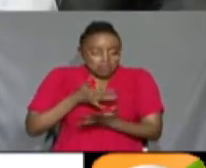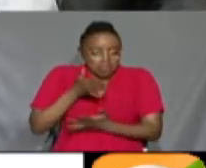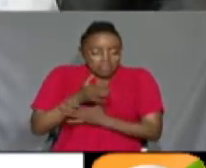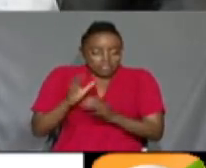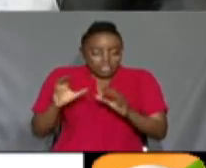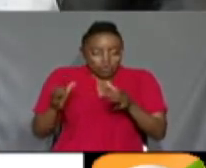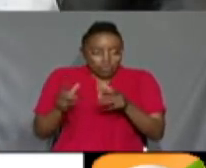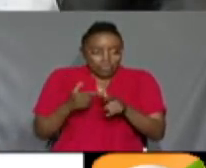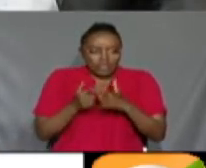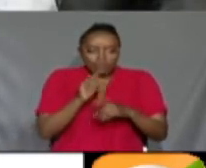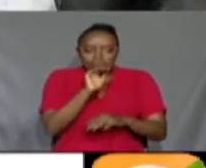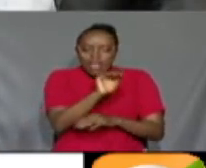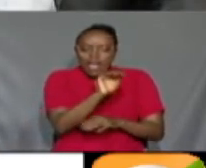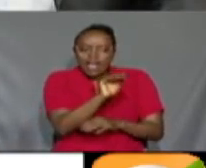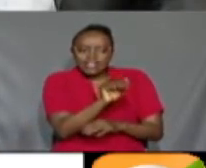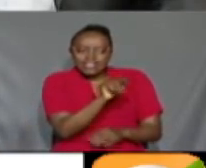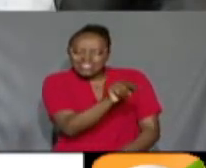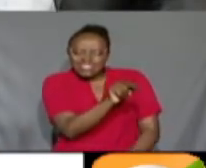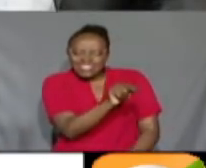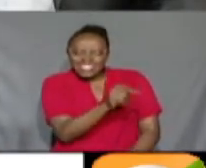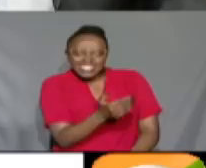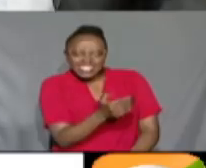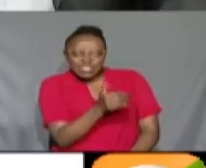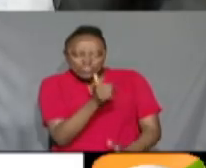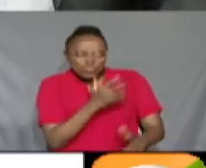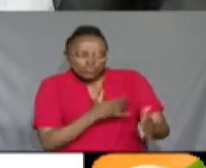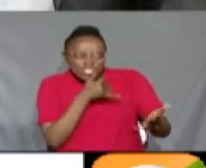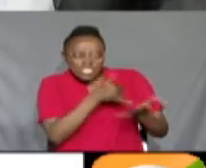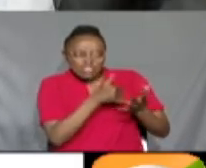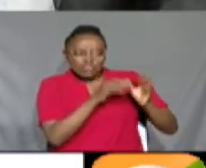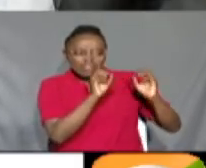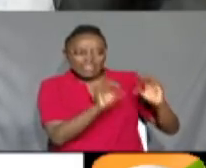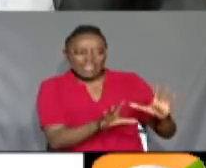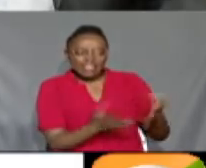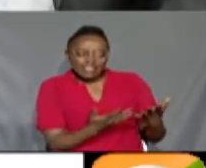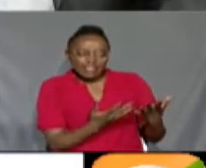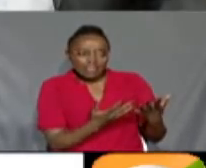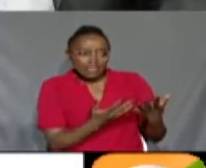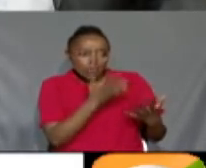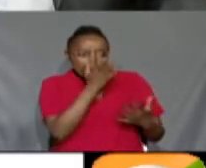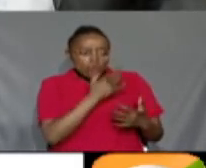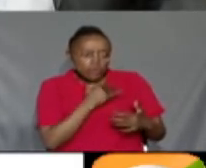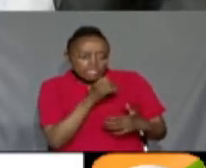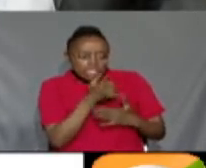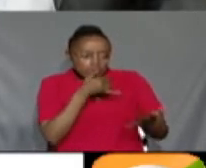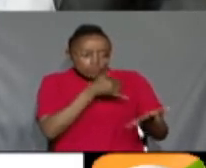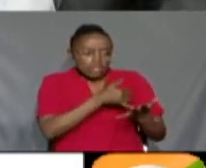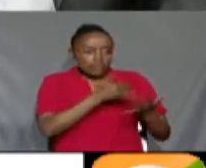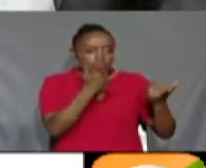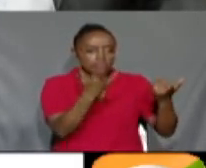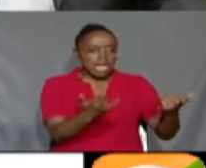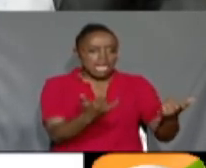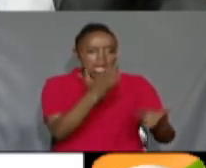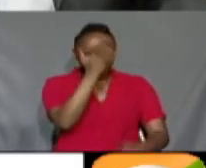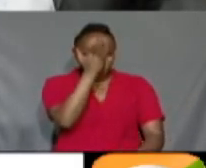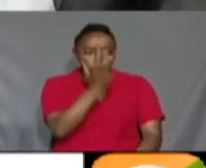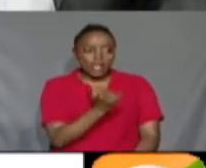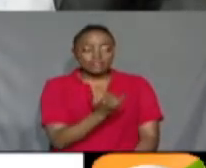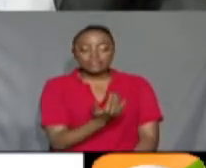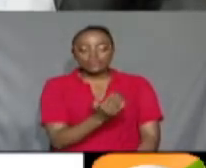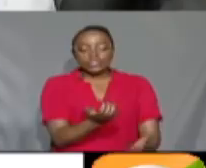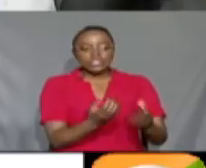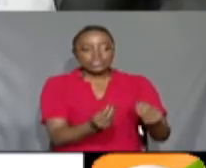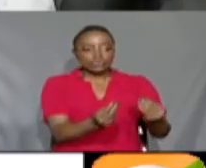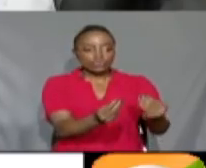who would then be asking, what is this that was not captured? Mm-hmm. That so-and-so wants it captured now. That needs to be dealt